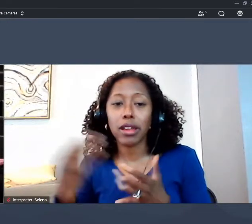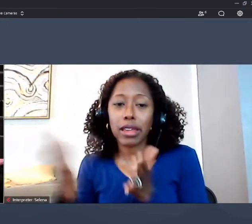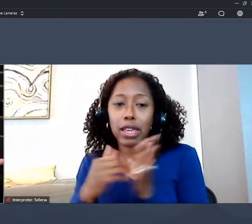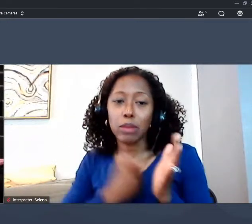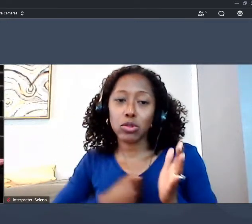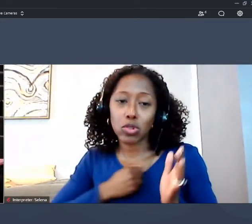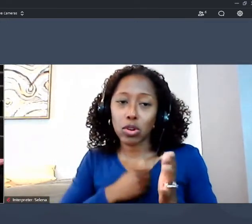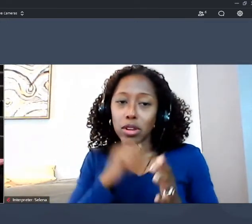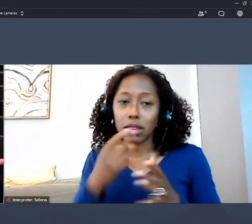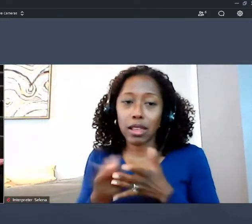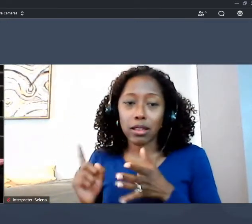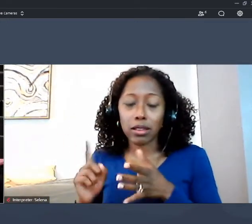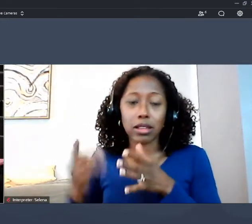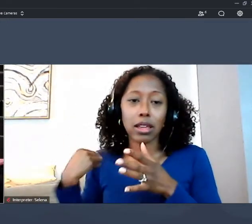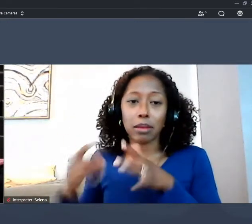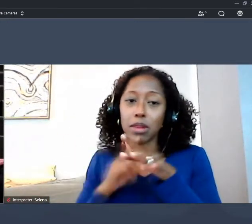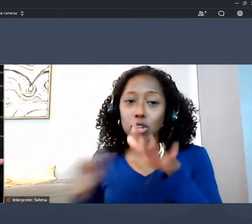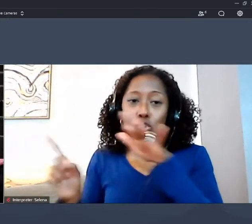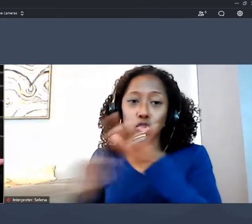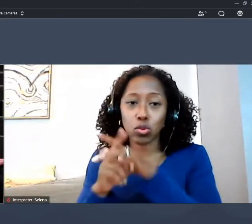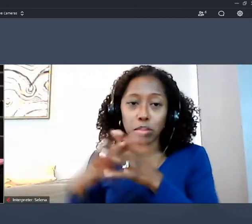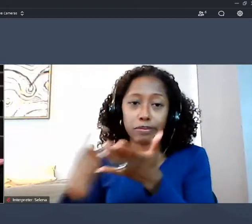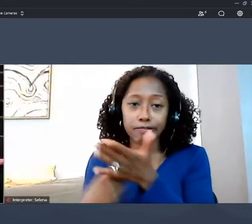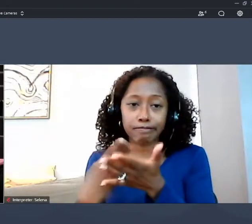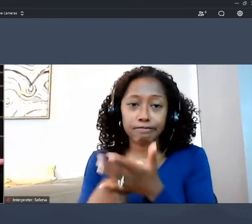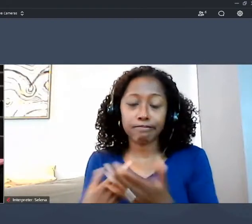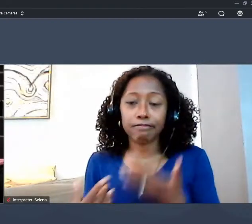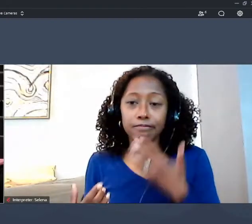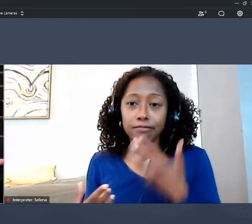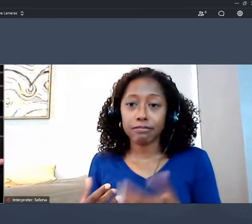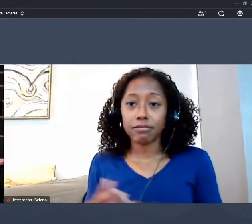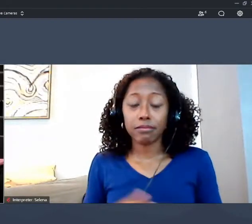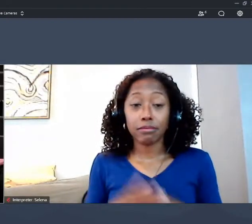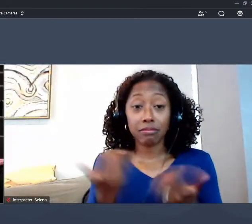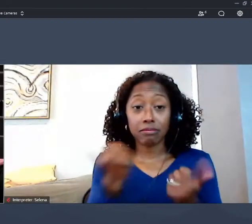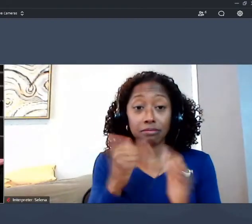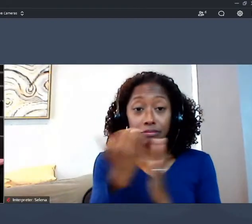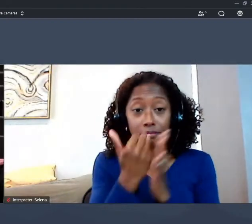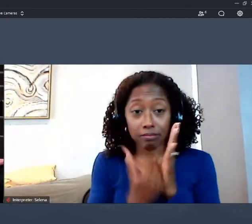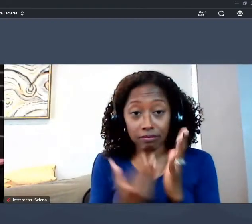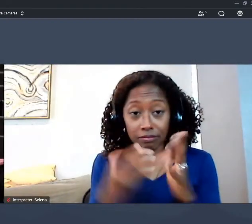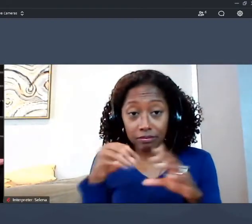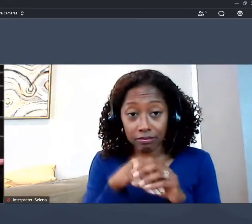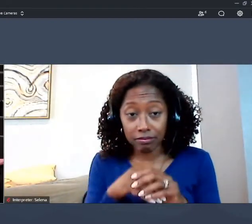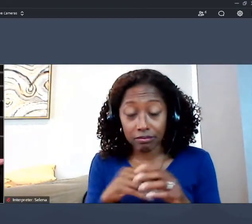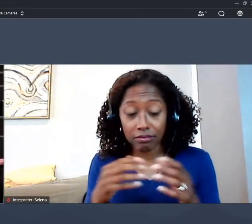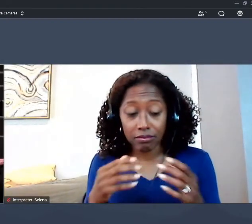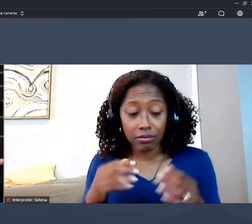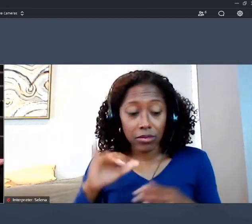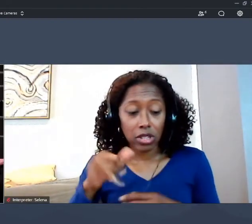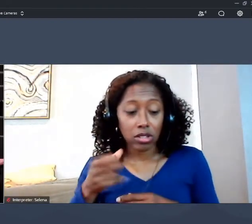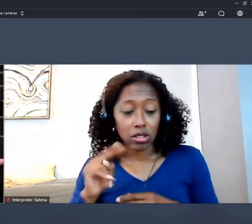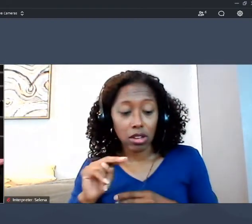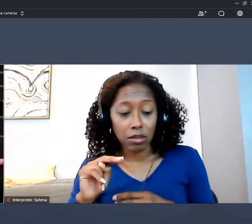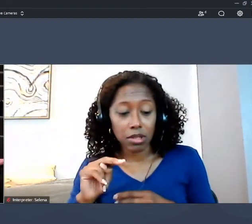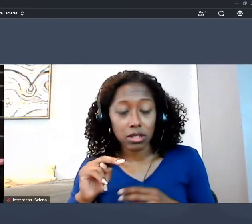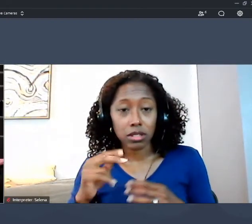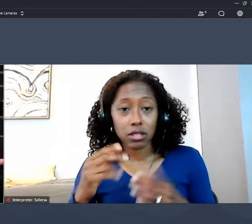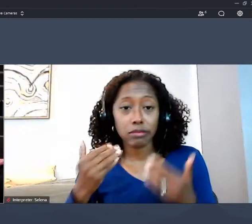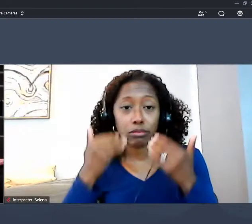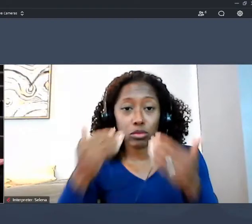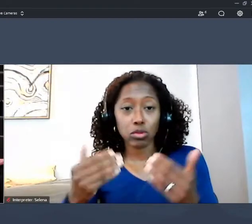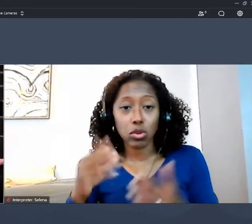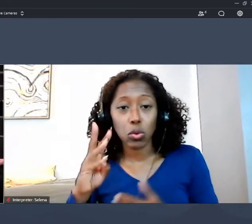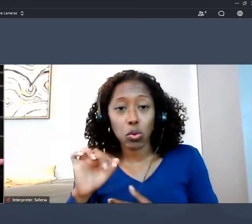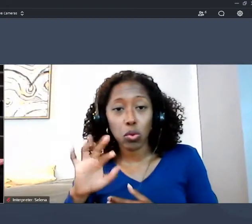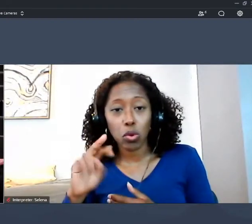meeting. Thank you very much, Chief. I see no members in the queue. It was moved by Council Lady Easter Thomas, seconded by Councilman Warren. I see no